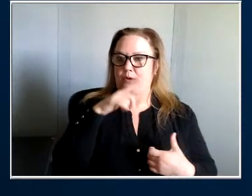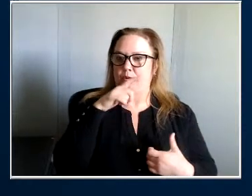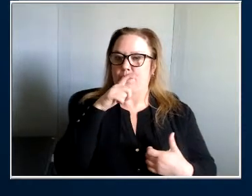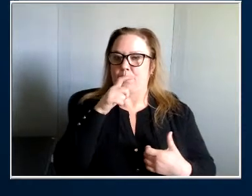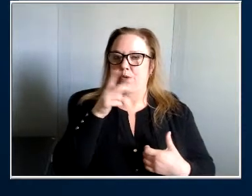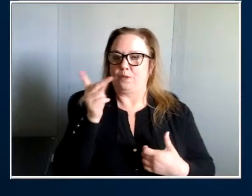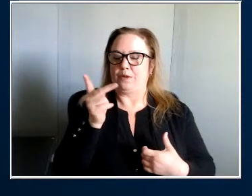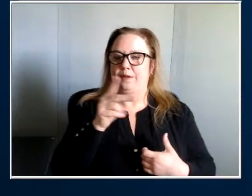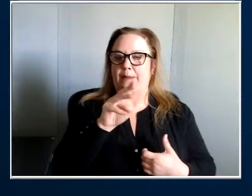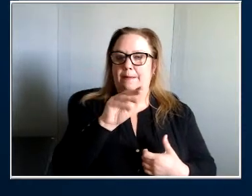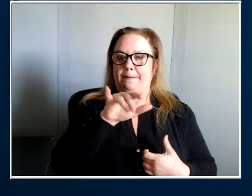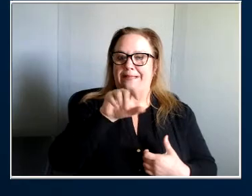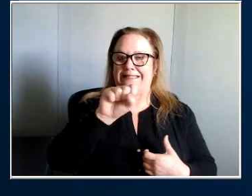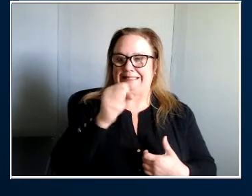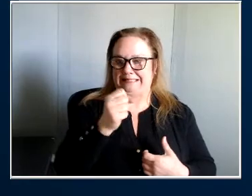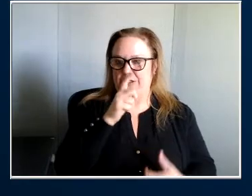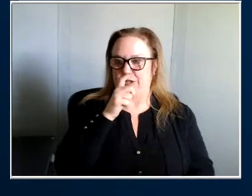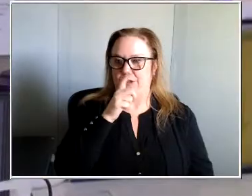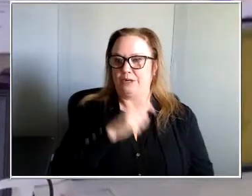Missys?